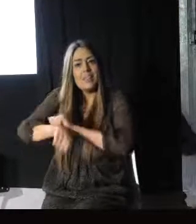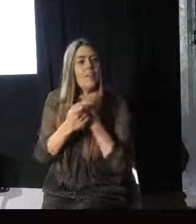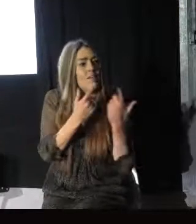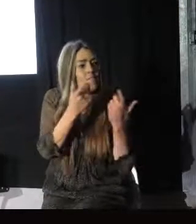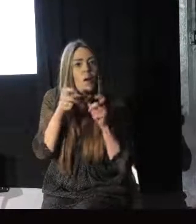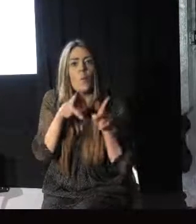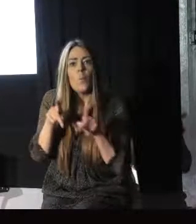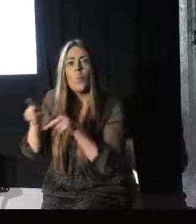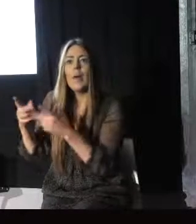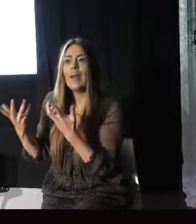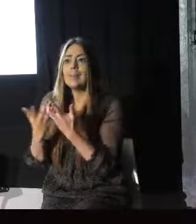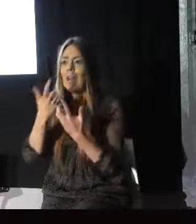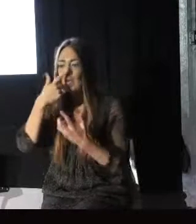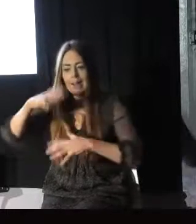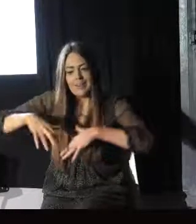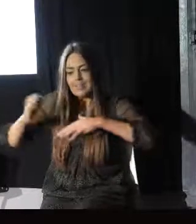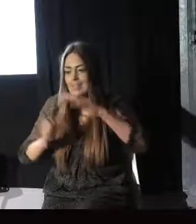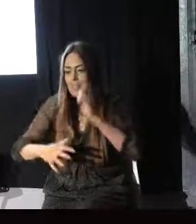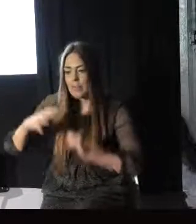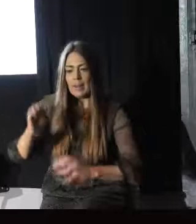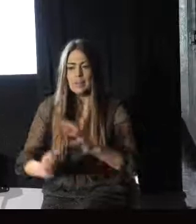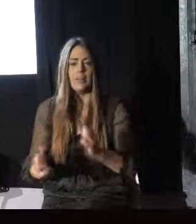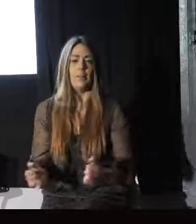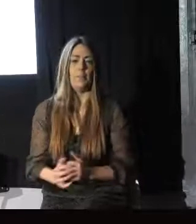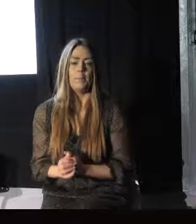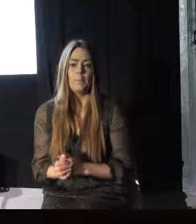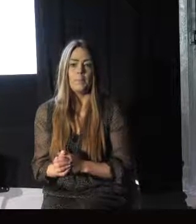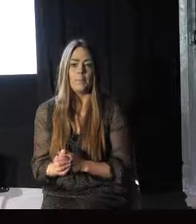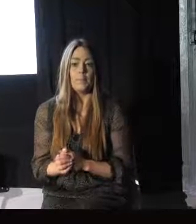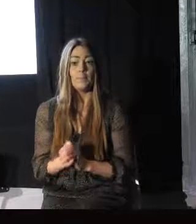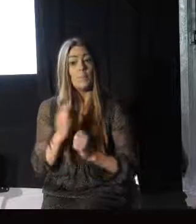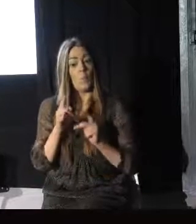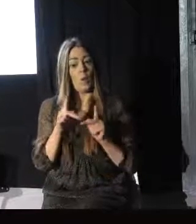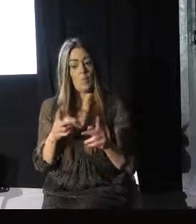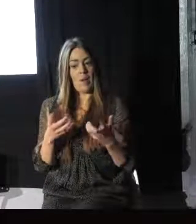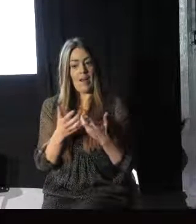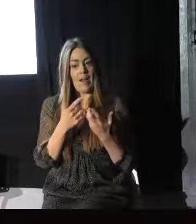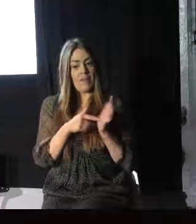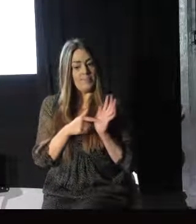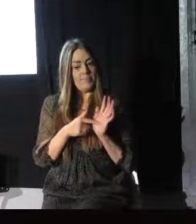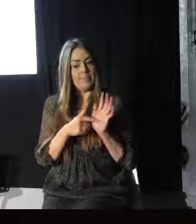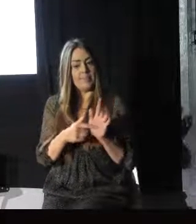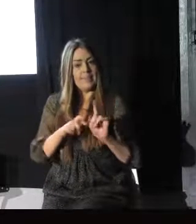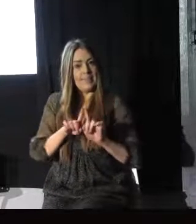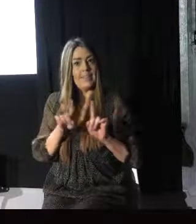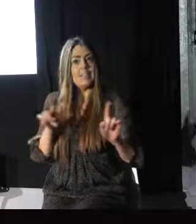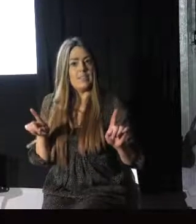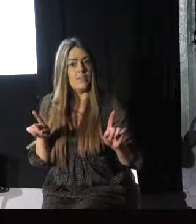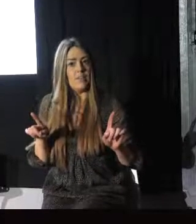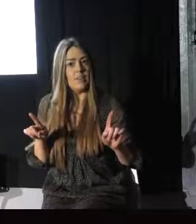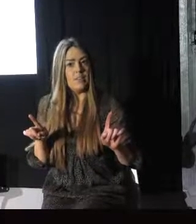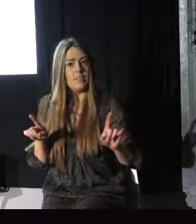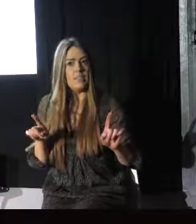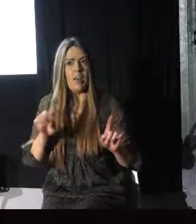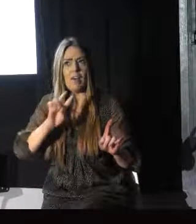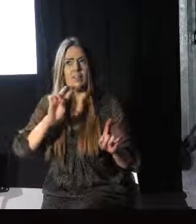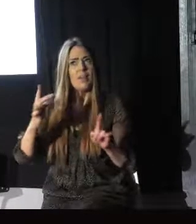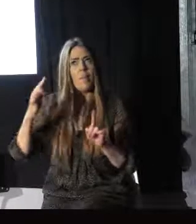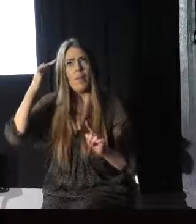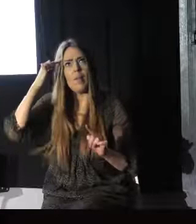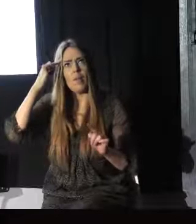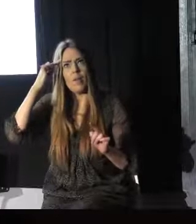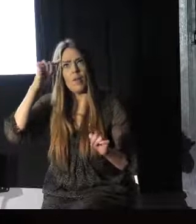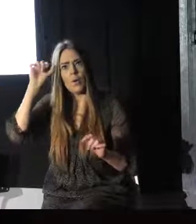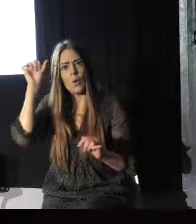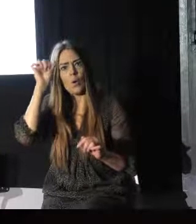to undermine or dismantle that. And one way is to point out the difference, the sort of double consciousness